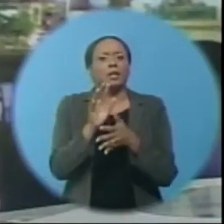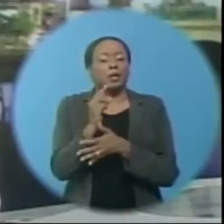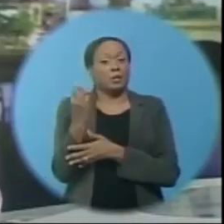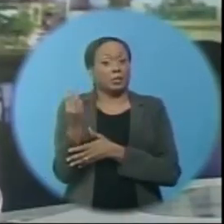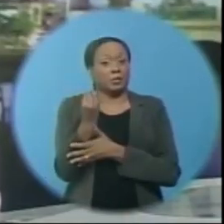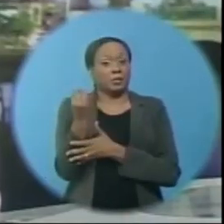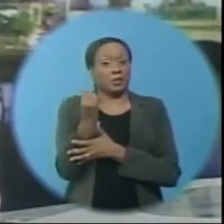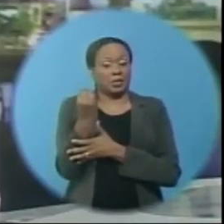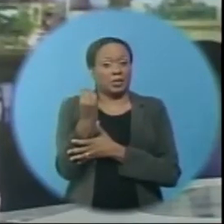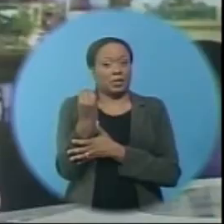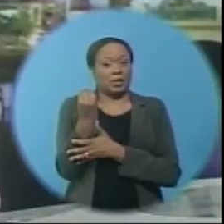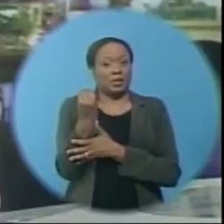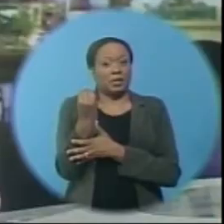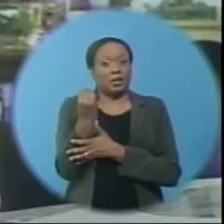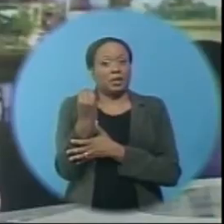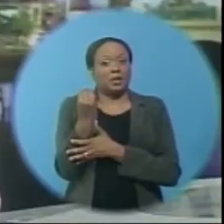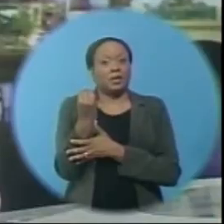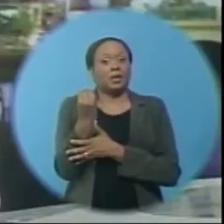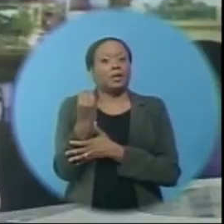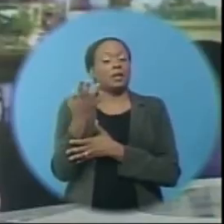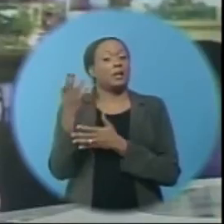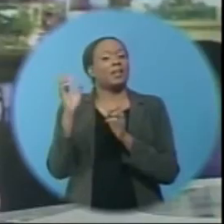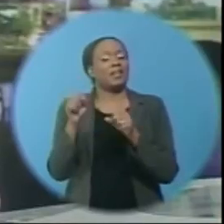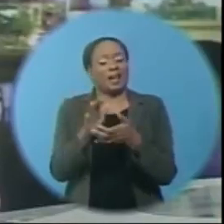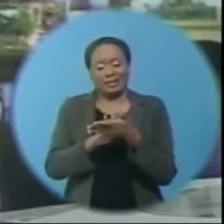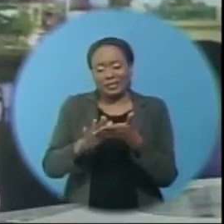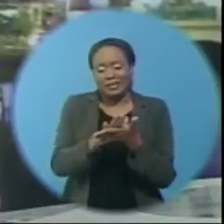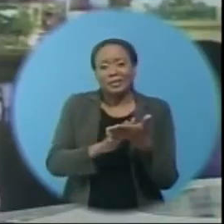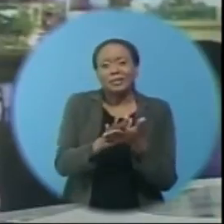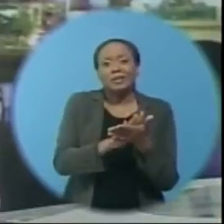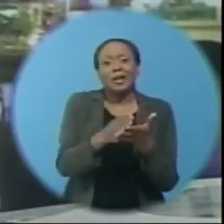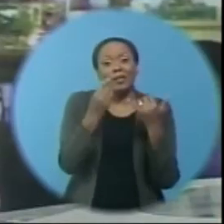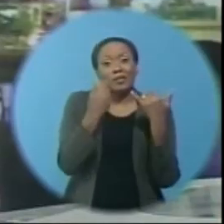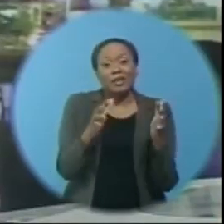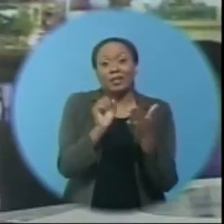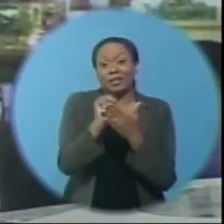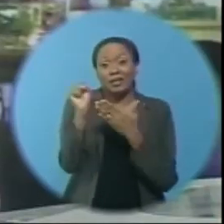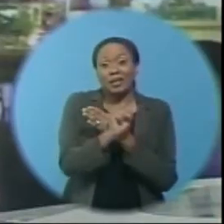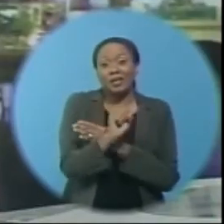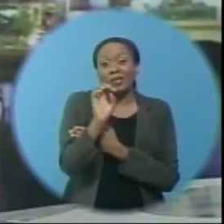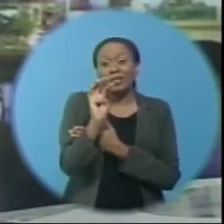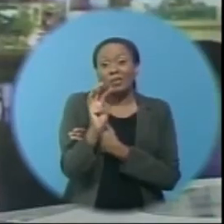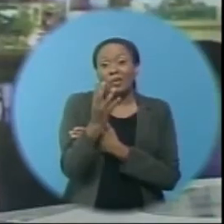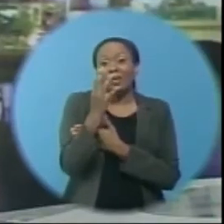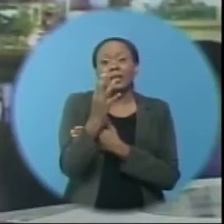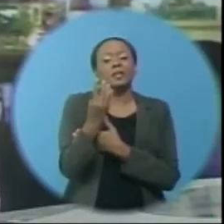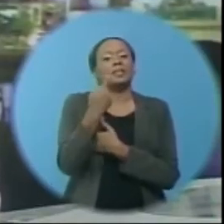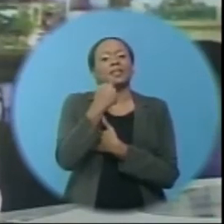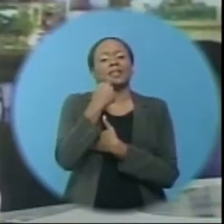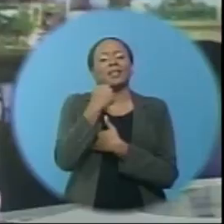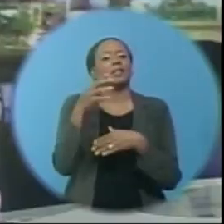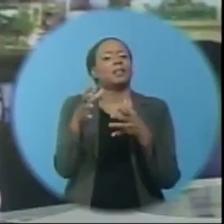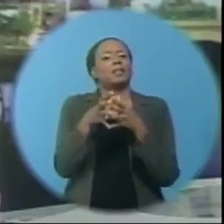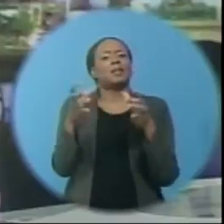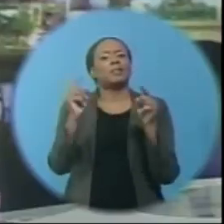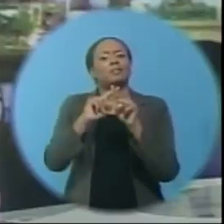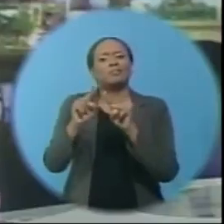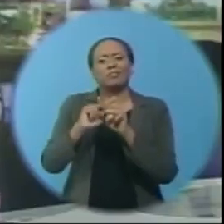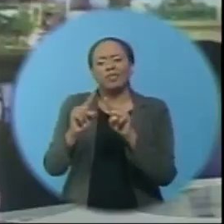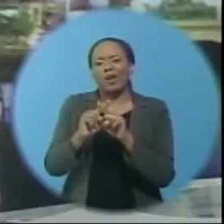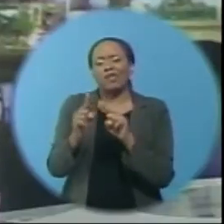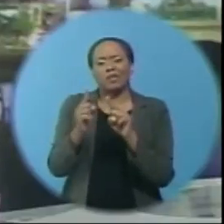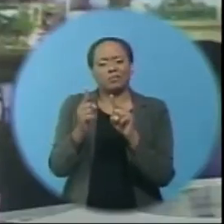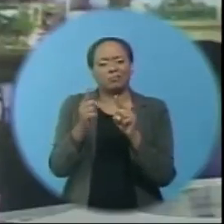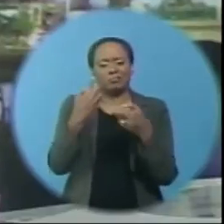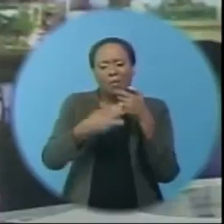Monday. Although cleanup could be completed by September 4th, which is the original reopening date for schools, the minister noted